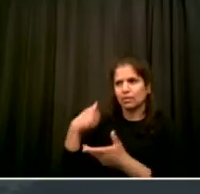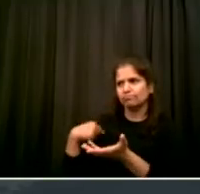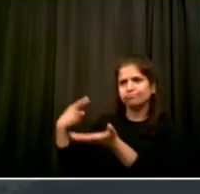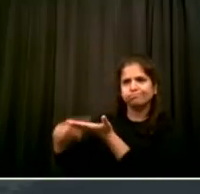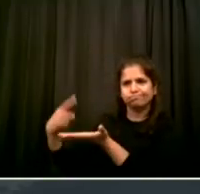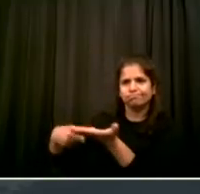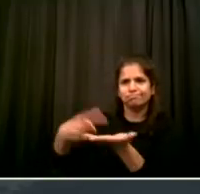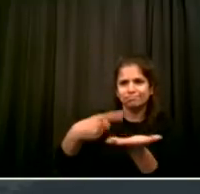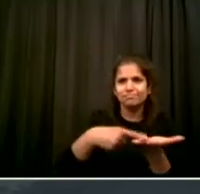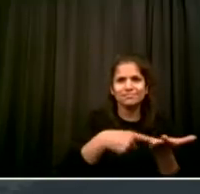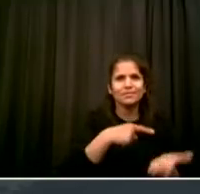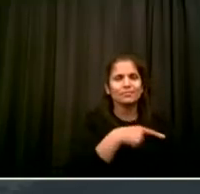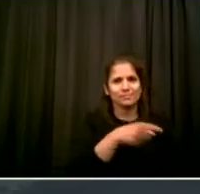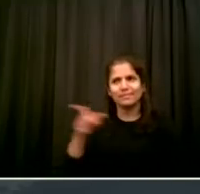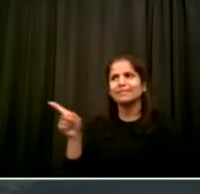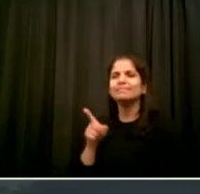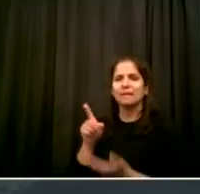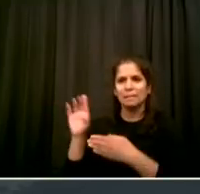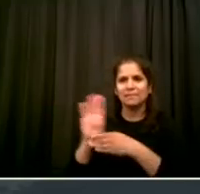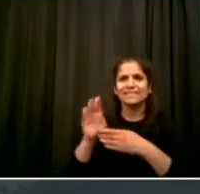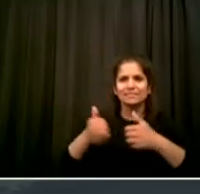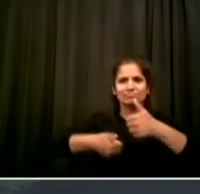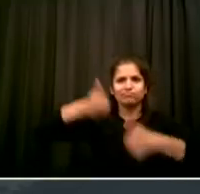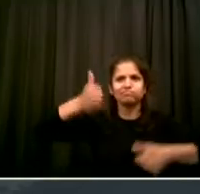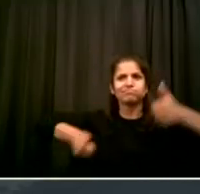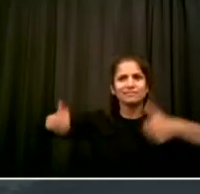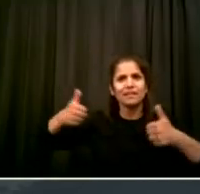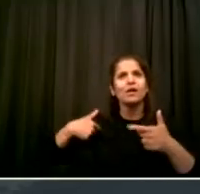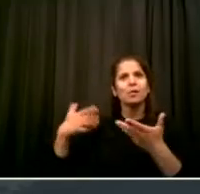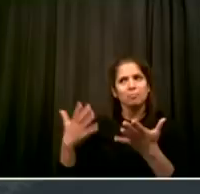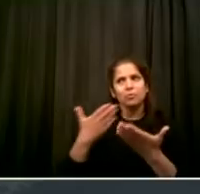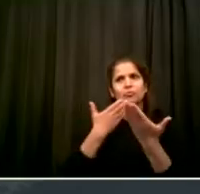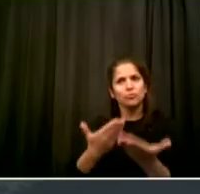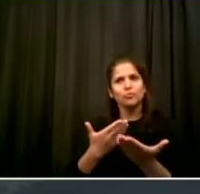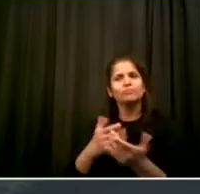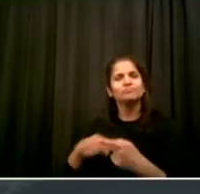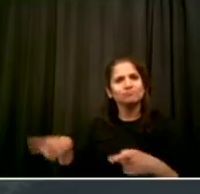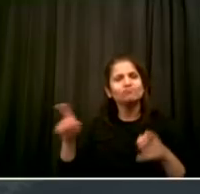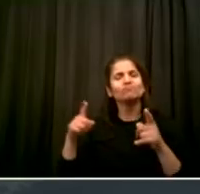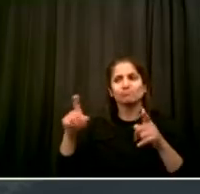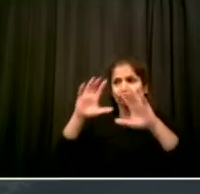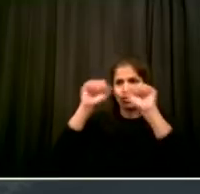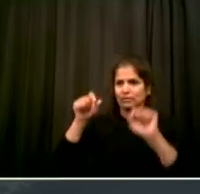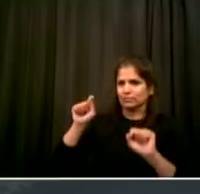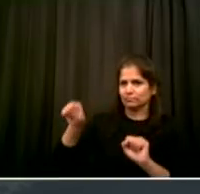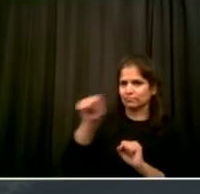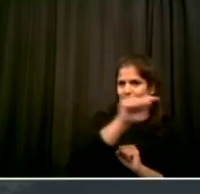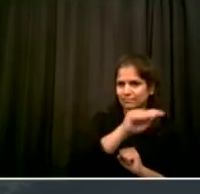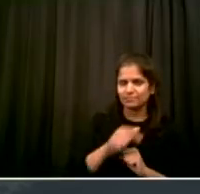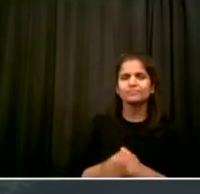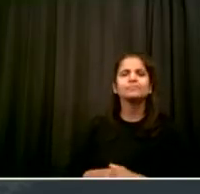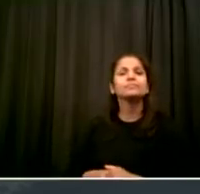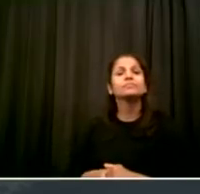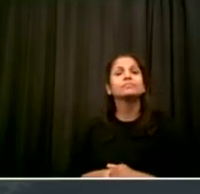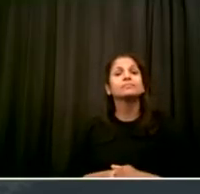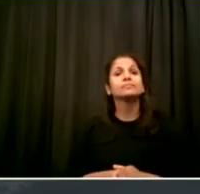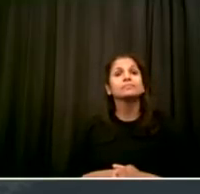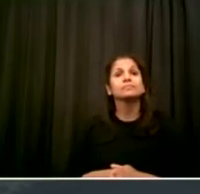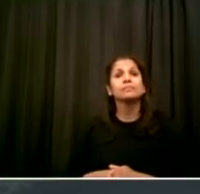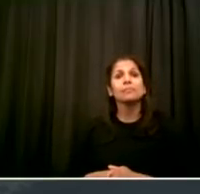the stages the smart way. But a lot of optimism about how we can do it, how quickly we can do it, and how quickly we can move forward.